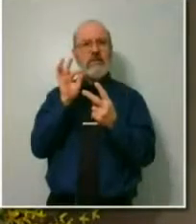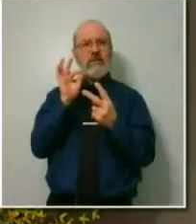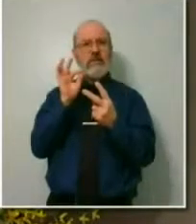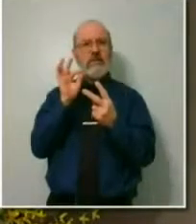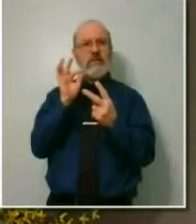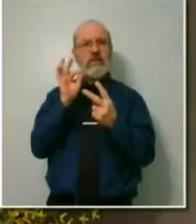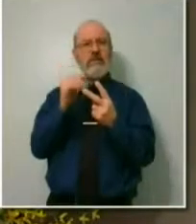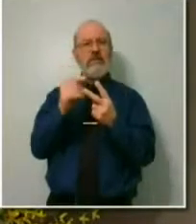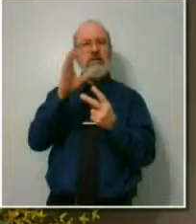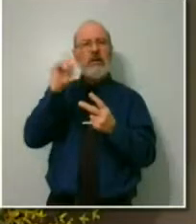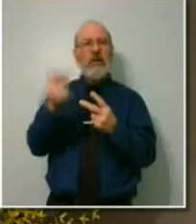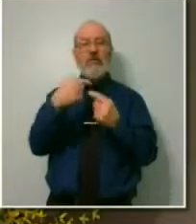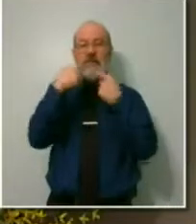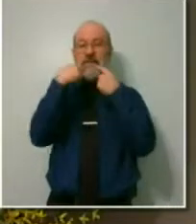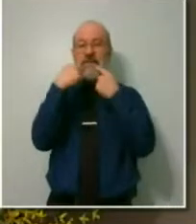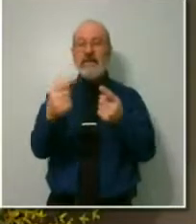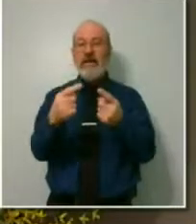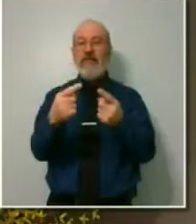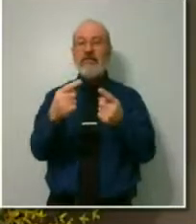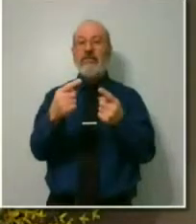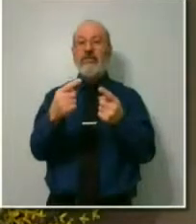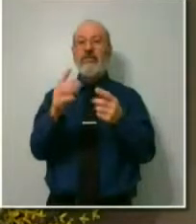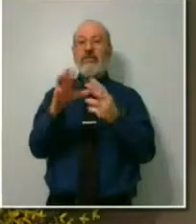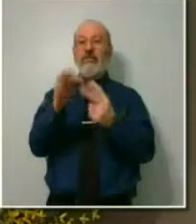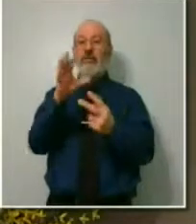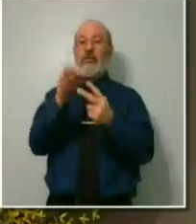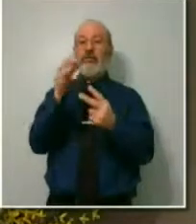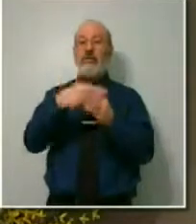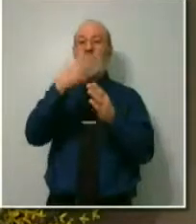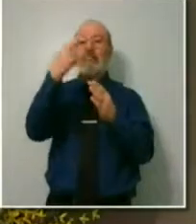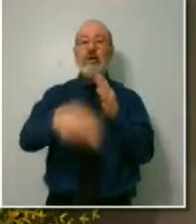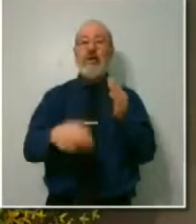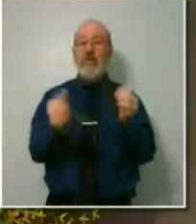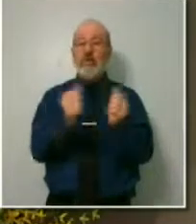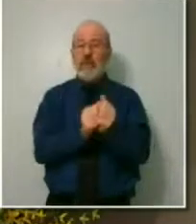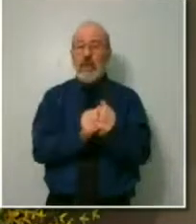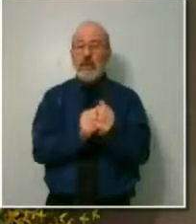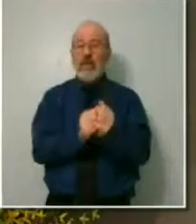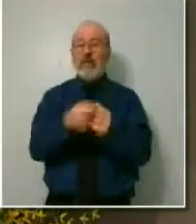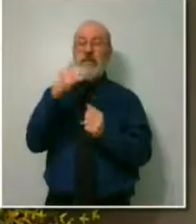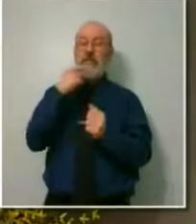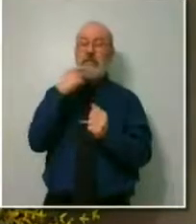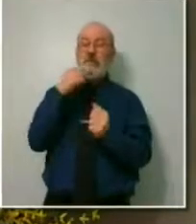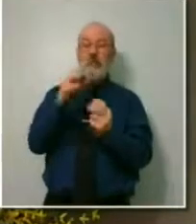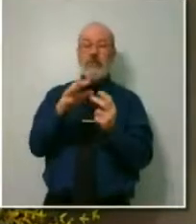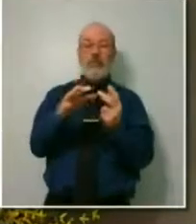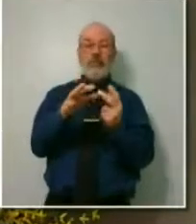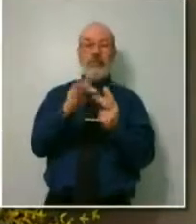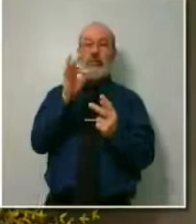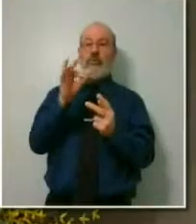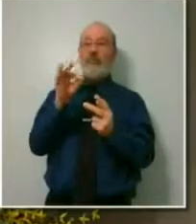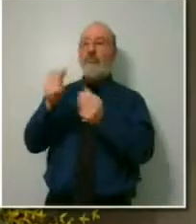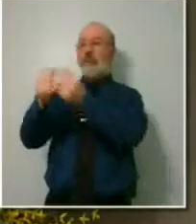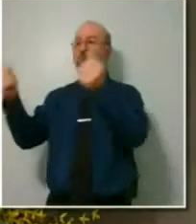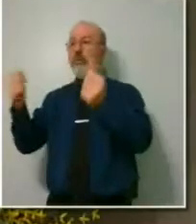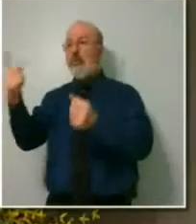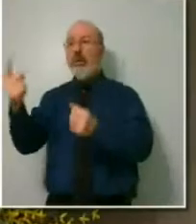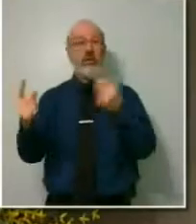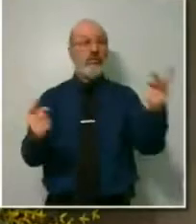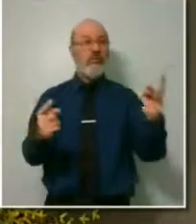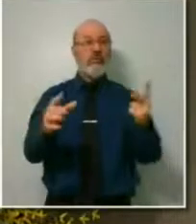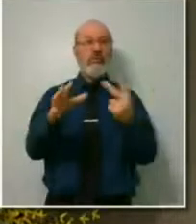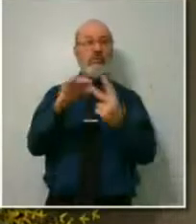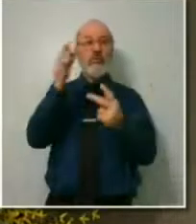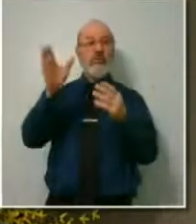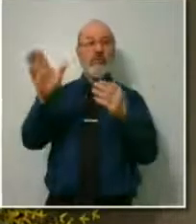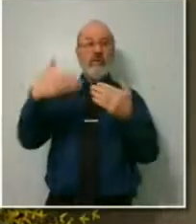what the choice is going to result in. He says you can choose curtain number one or curtain number two. You can choose gate number one, which is a